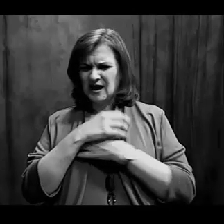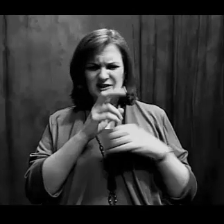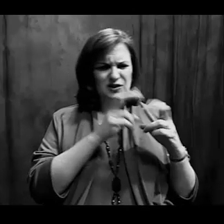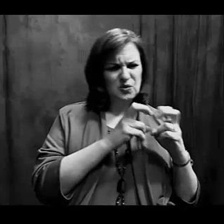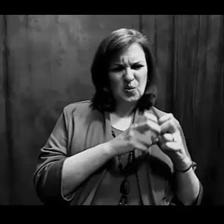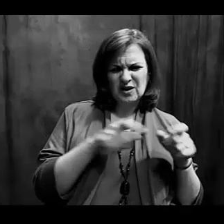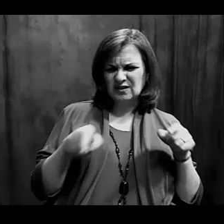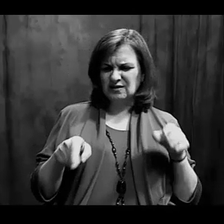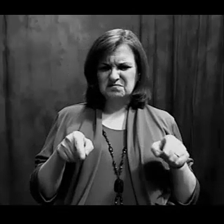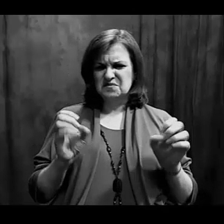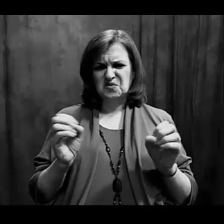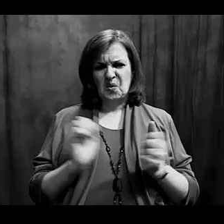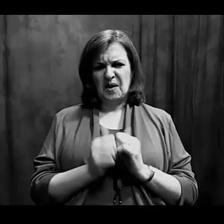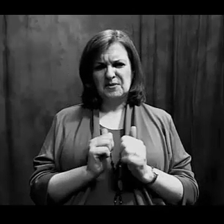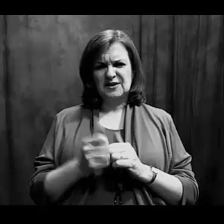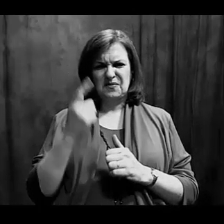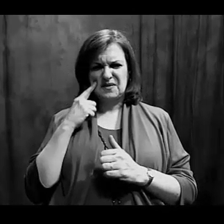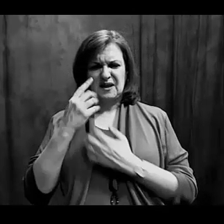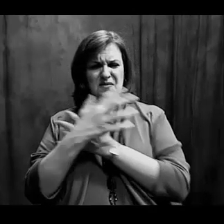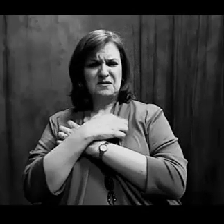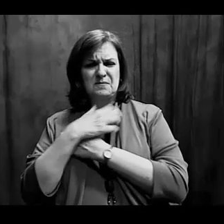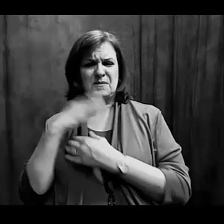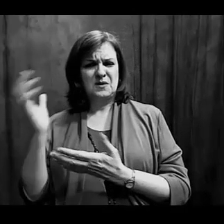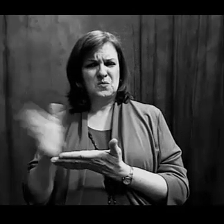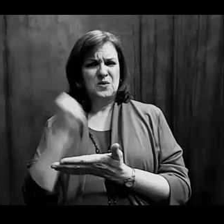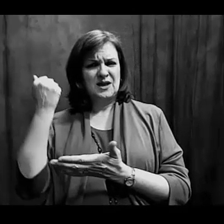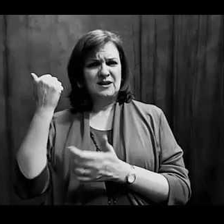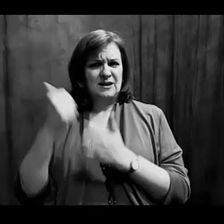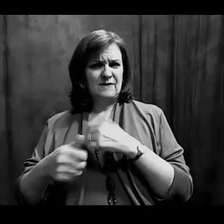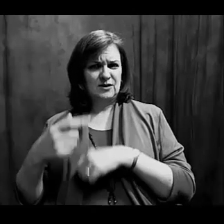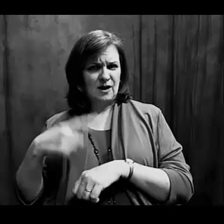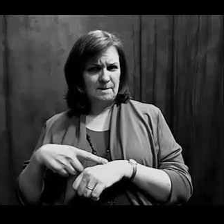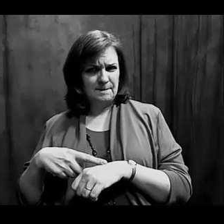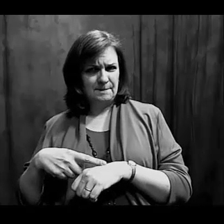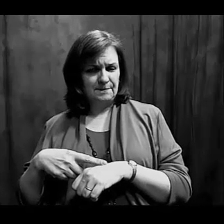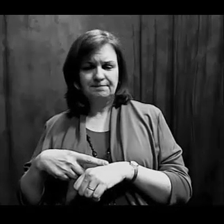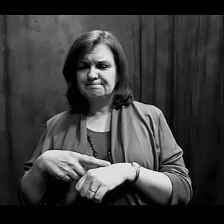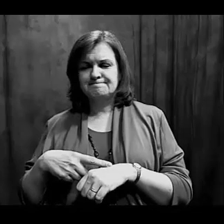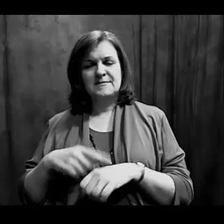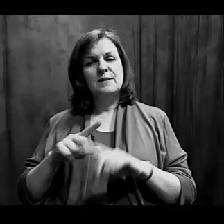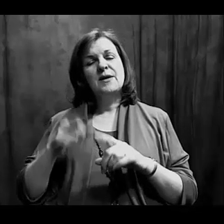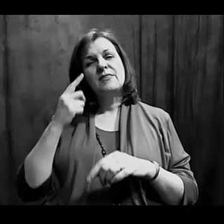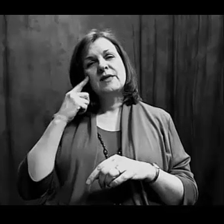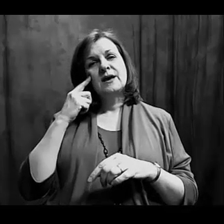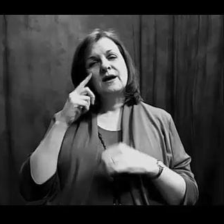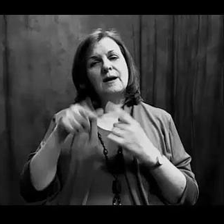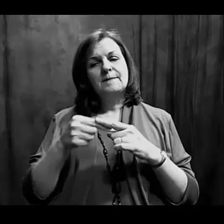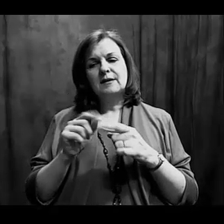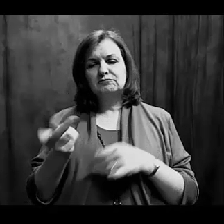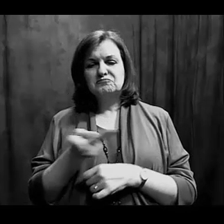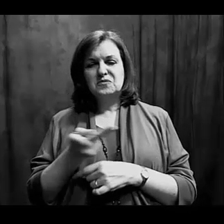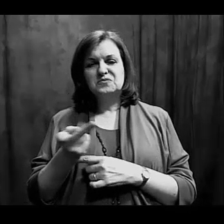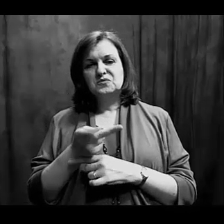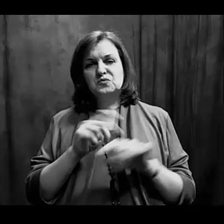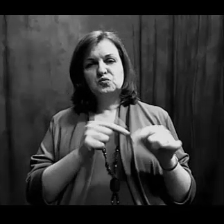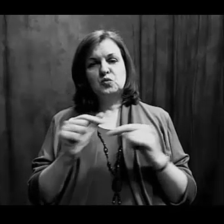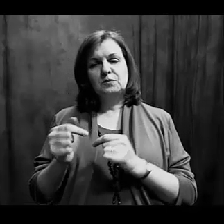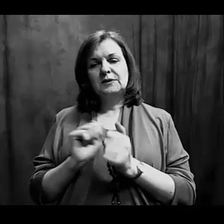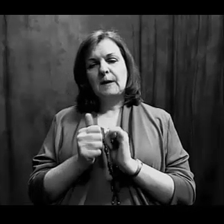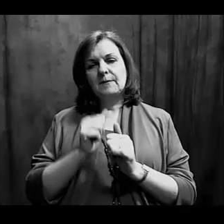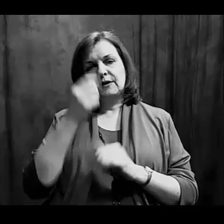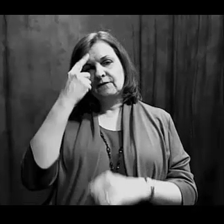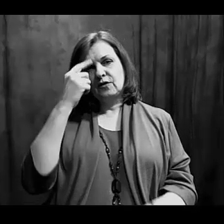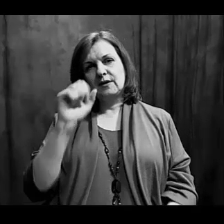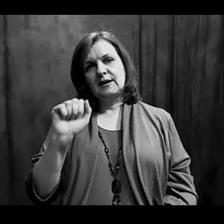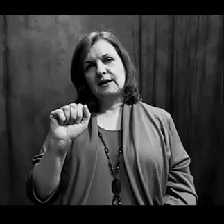would define as competition. You might think that the black bears will win every time. But if you think about them competing